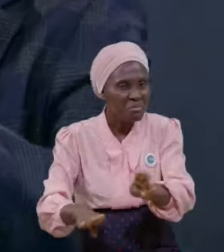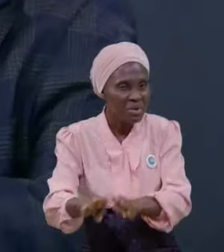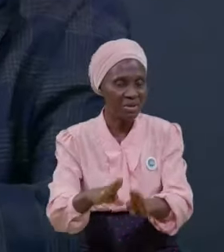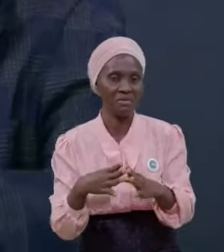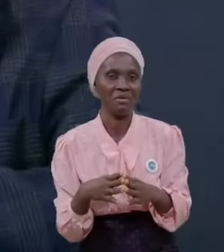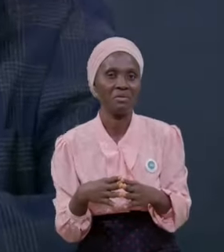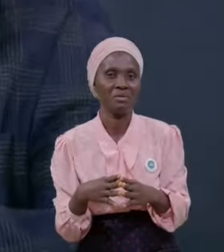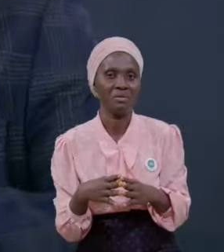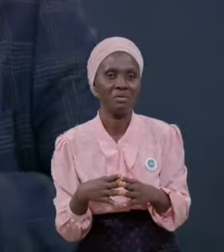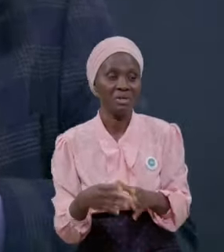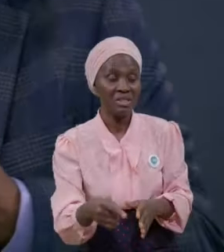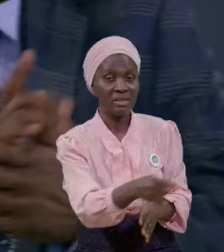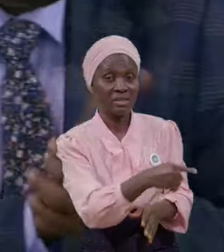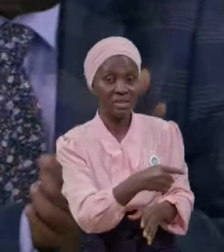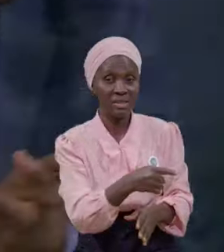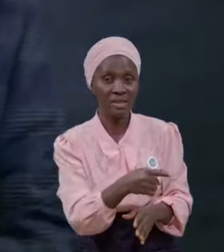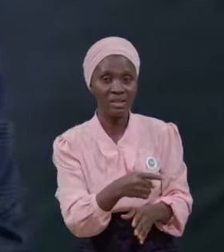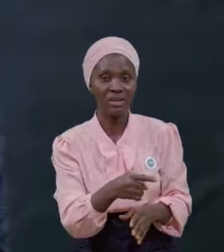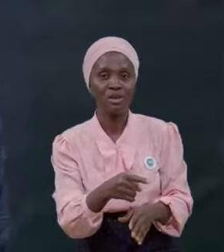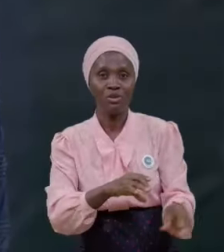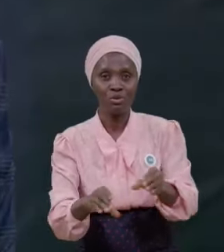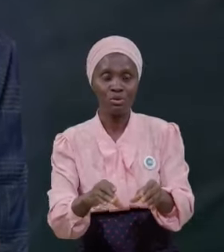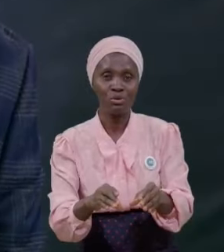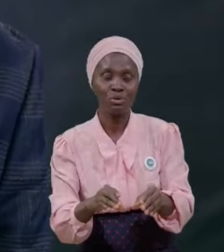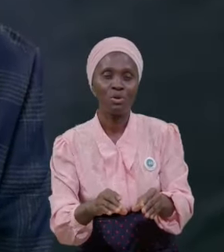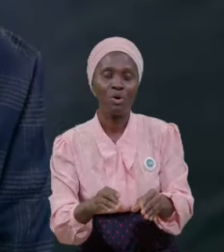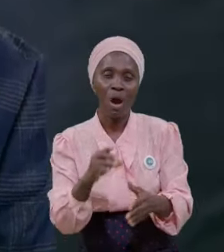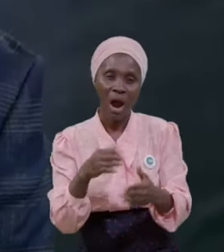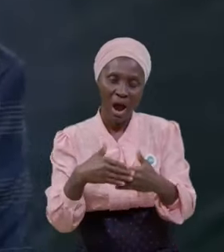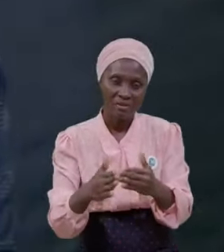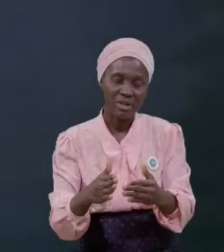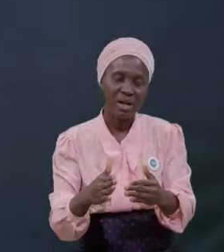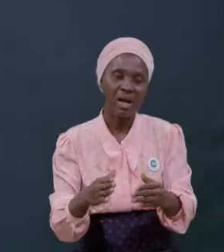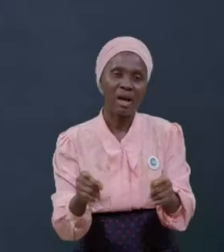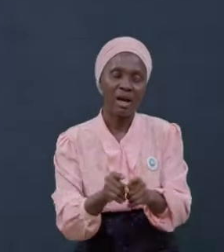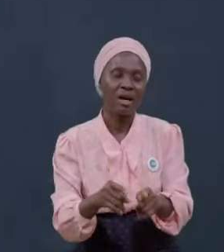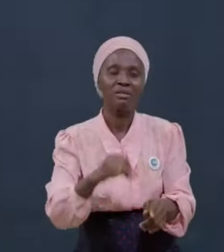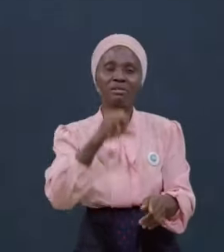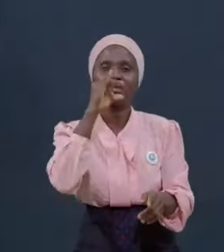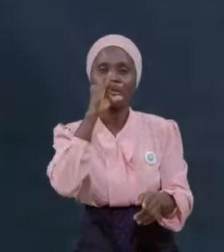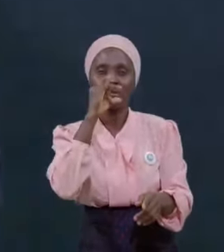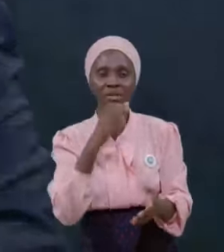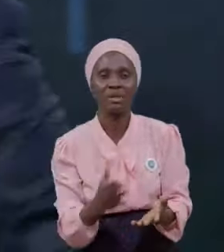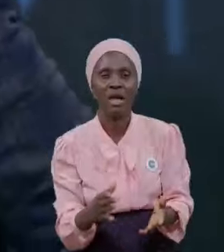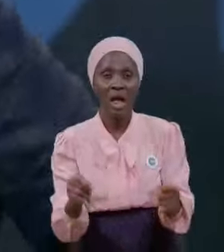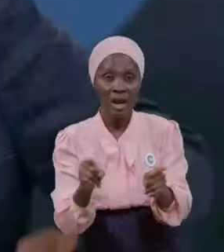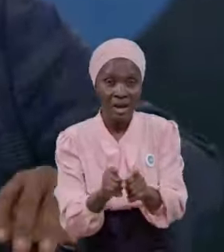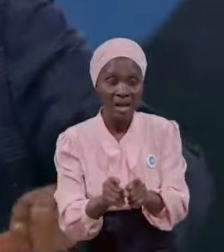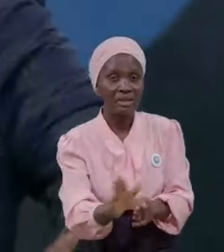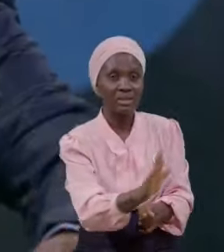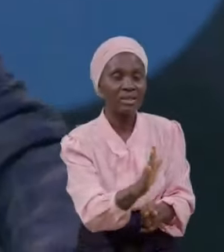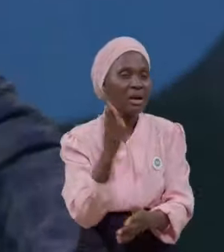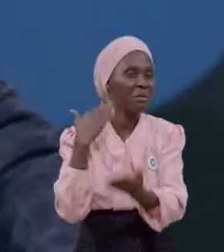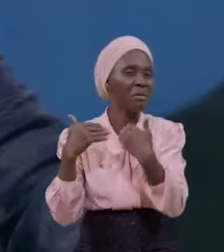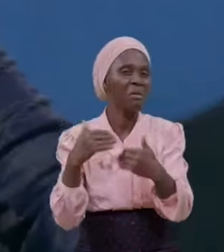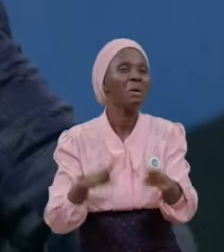their former manners. They drink after their former manners. They womanize